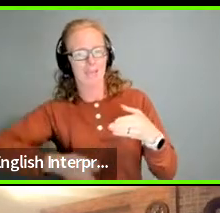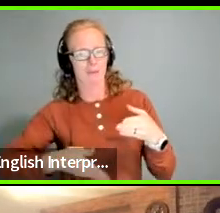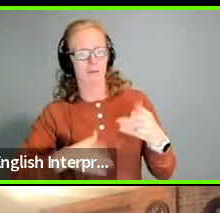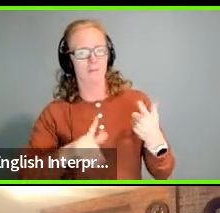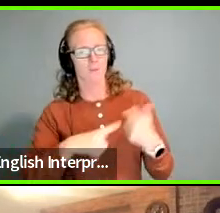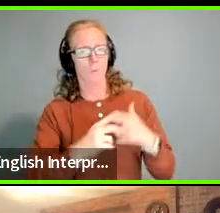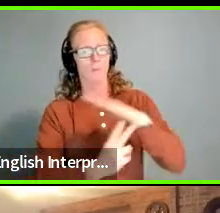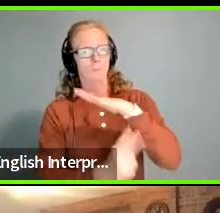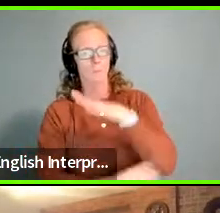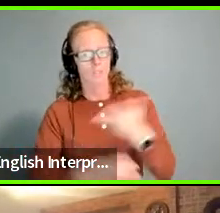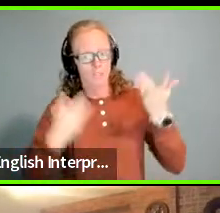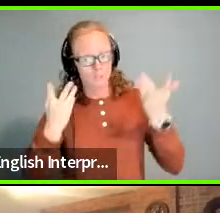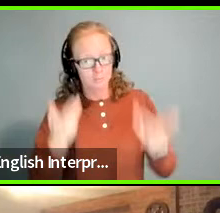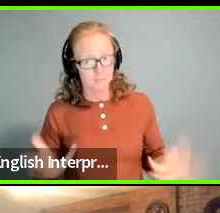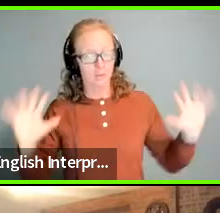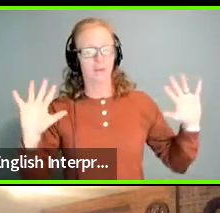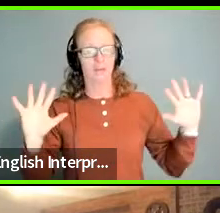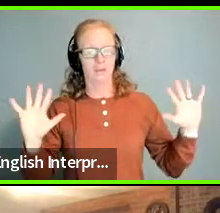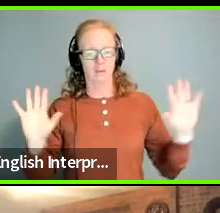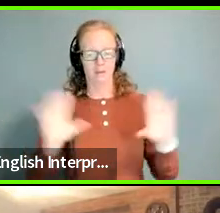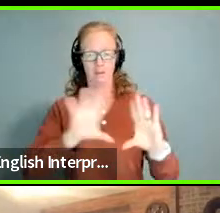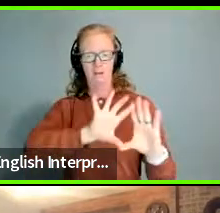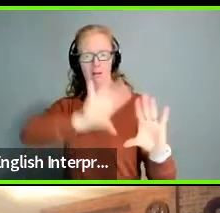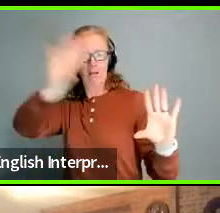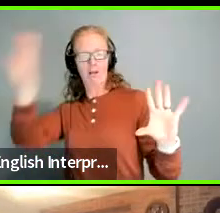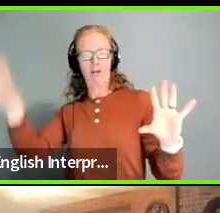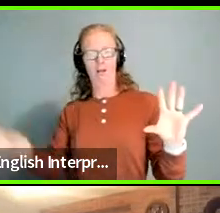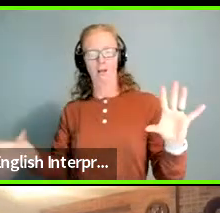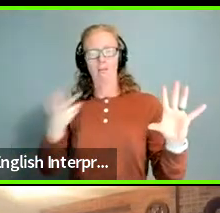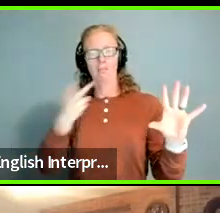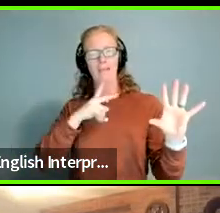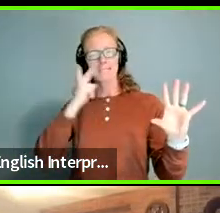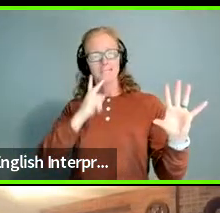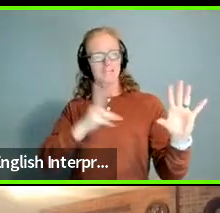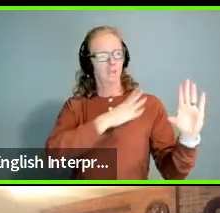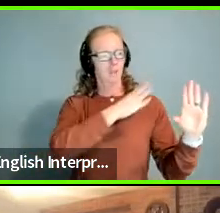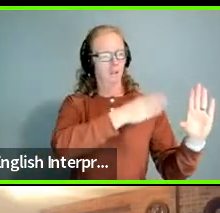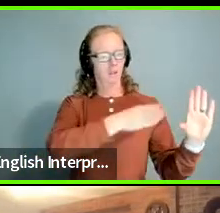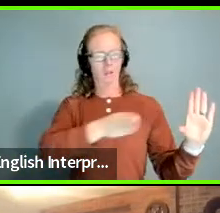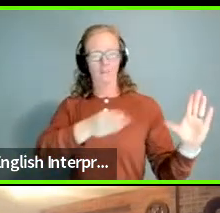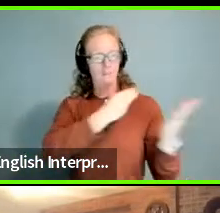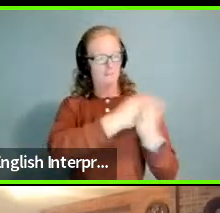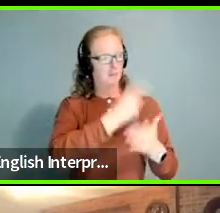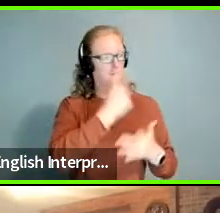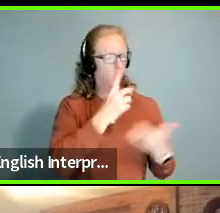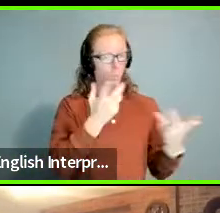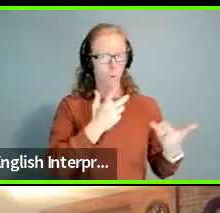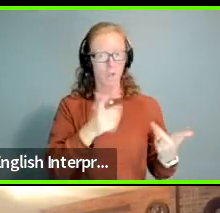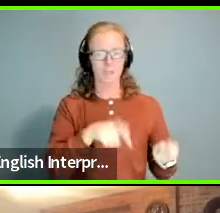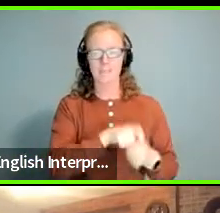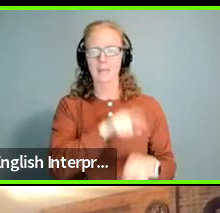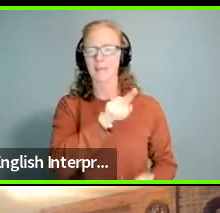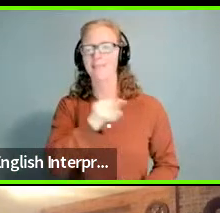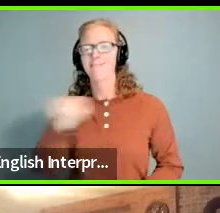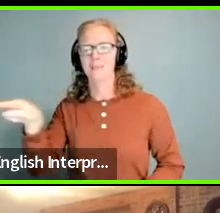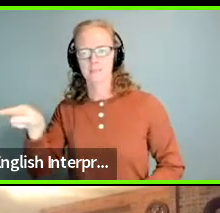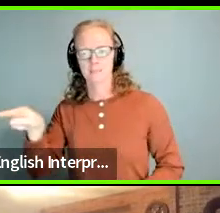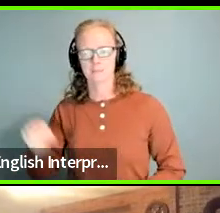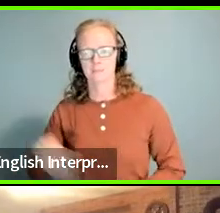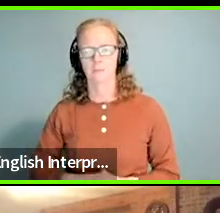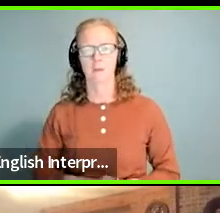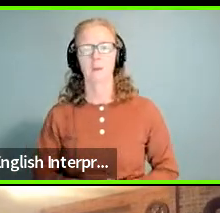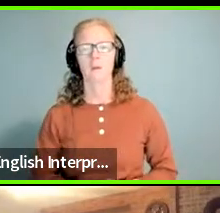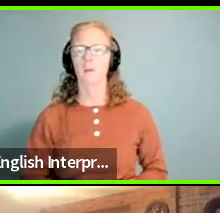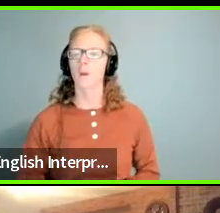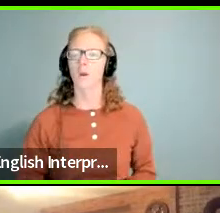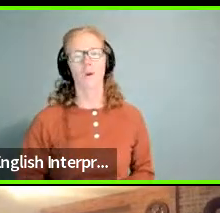So as you move forward in the design and et cetera, they'll be able to see what this money is going to be spent for, and not just, well, okay, we